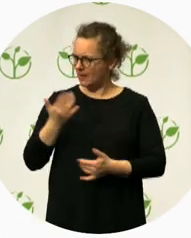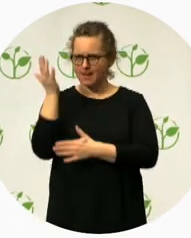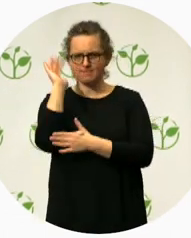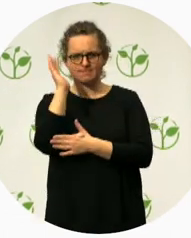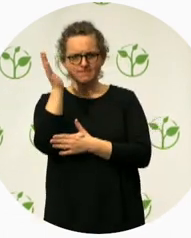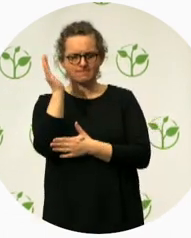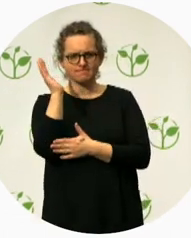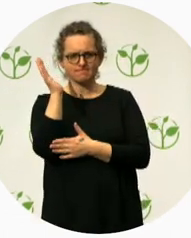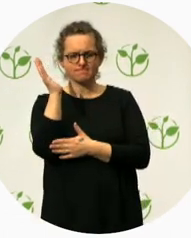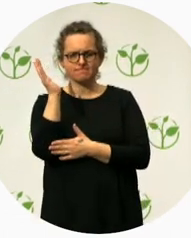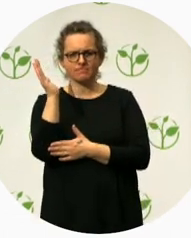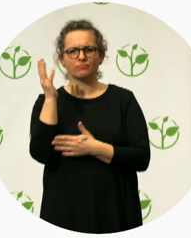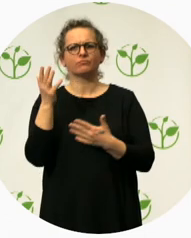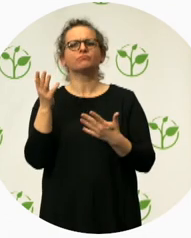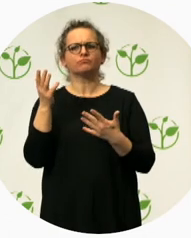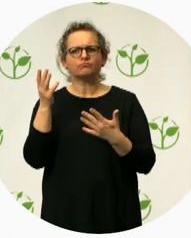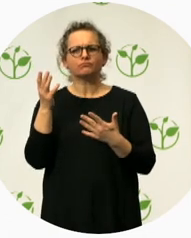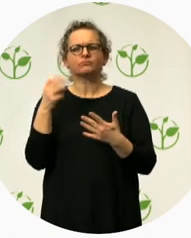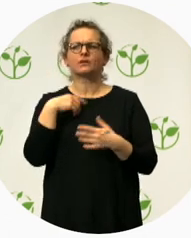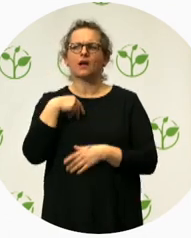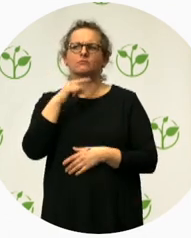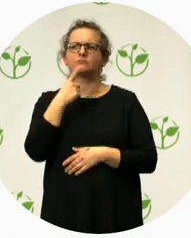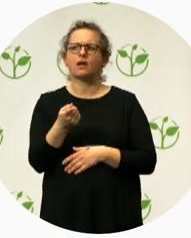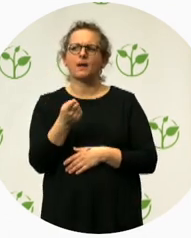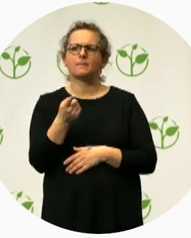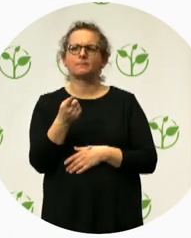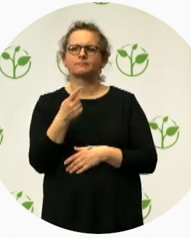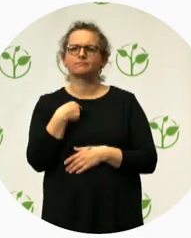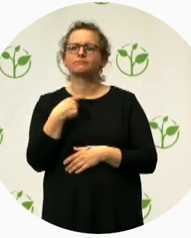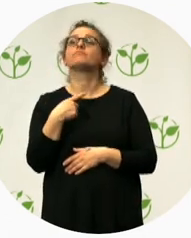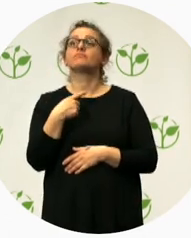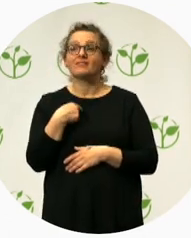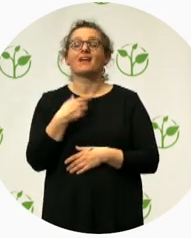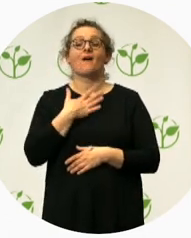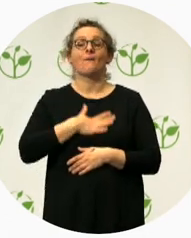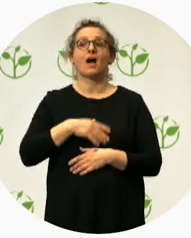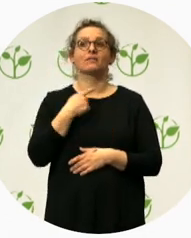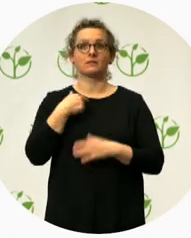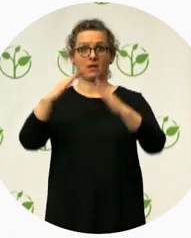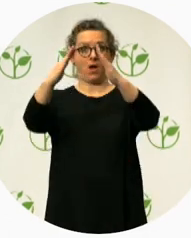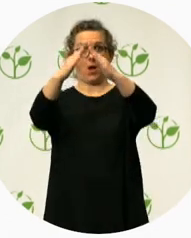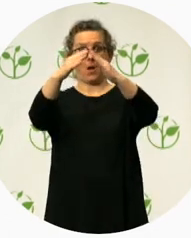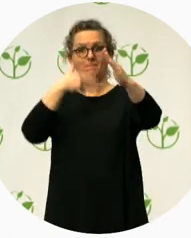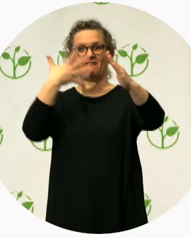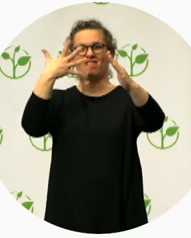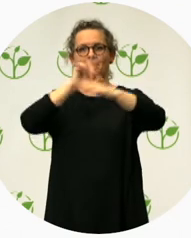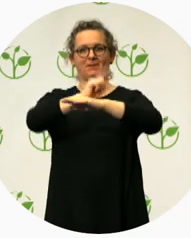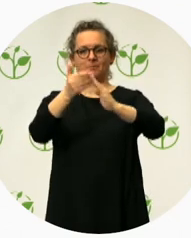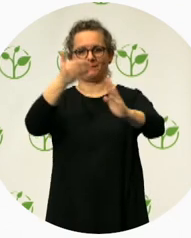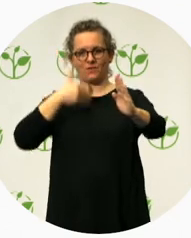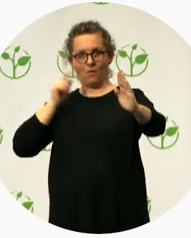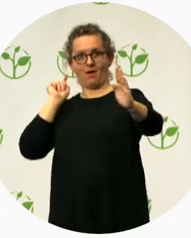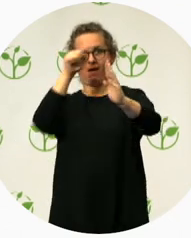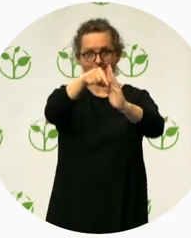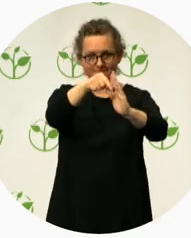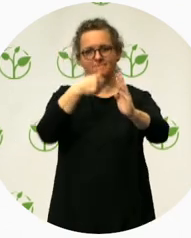your lights on. Let's bring the temperature up. Let's switch the kettle on. So when you come